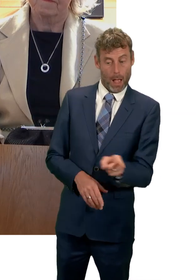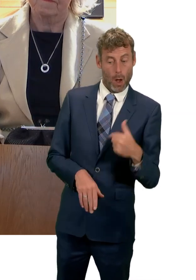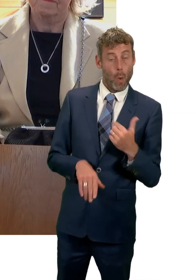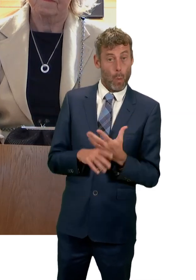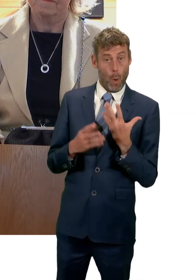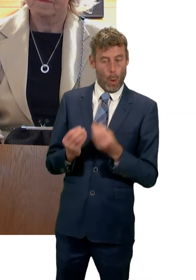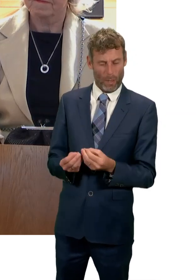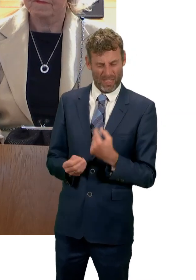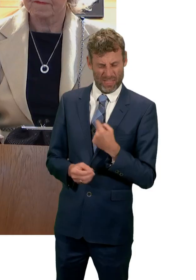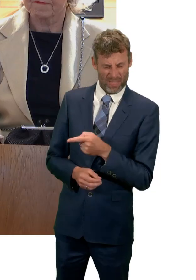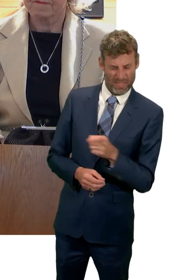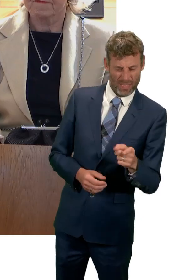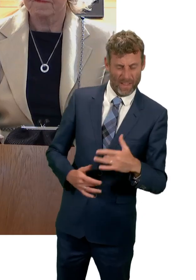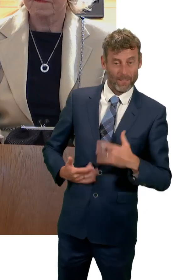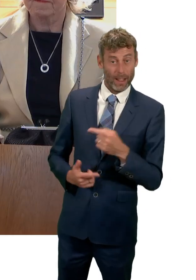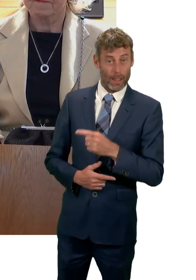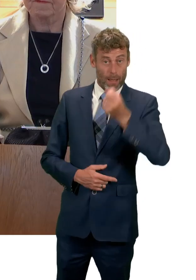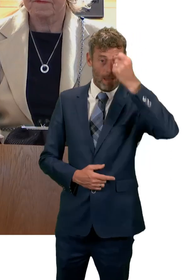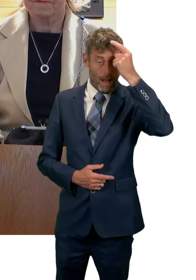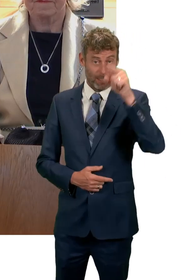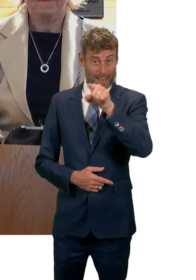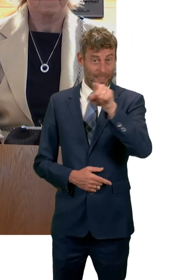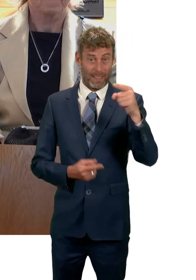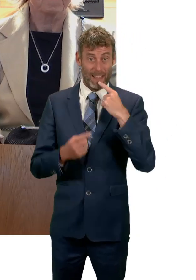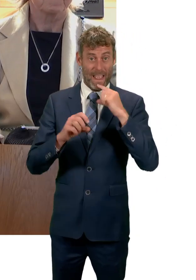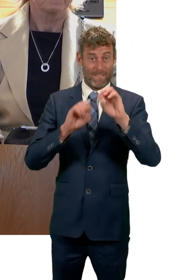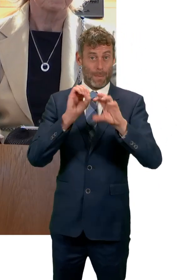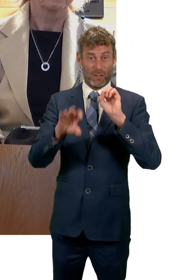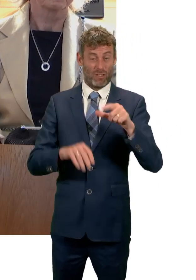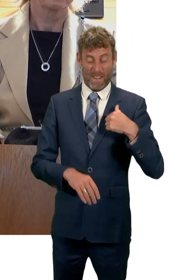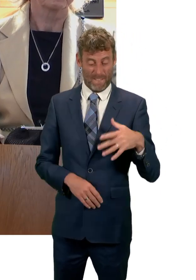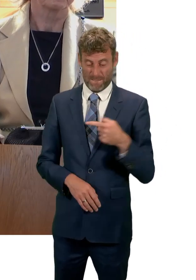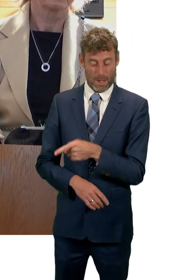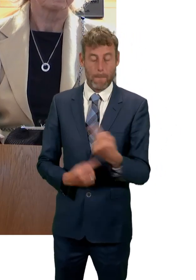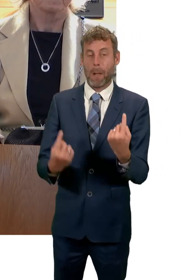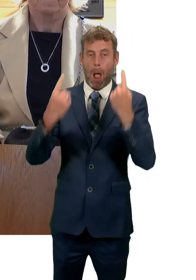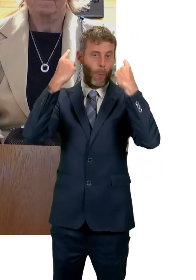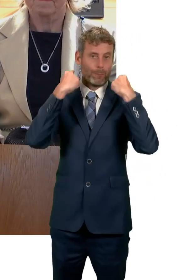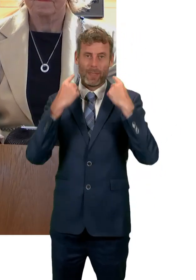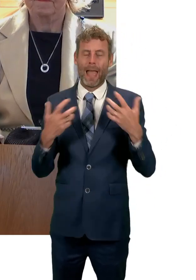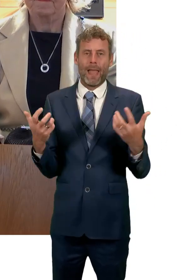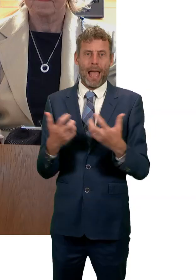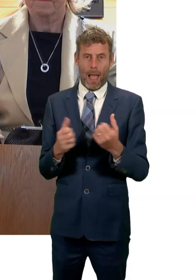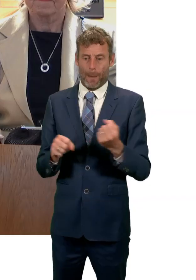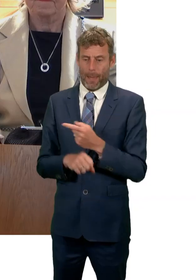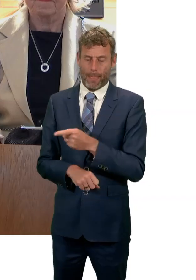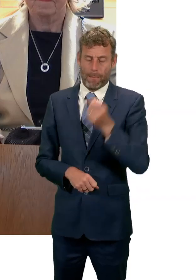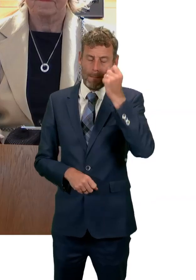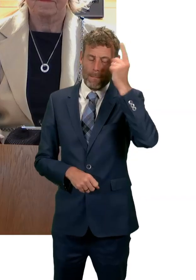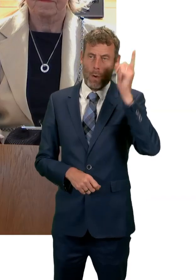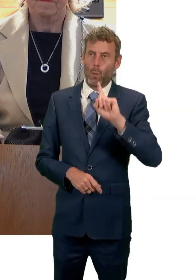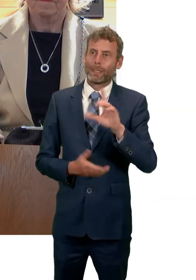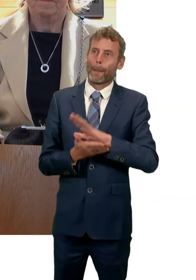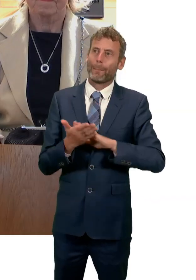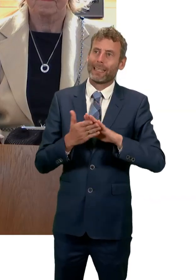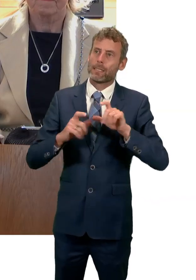worked with, how confusing all this is, and how can we make it simpler? How can we, because sustainability, they hear about that in school.